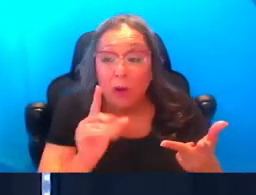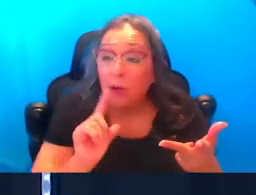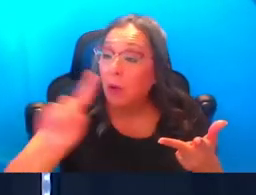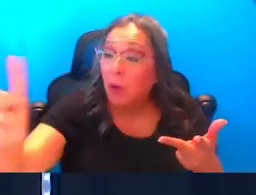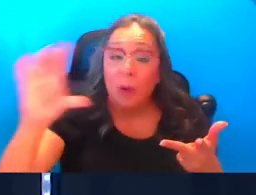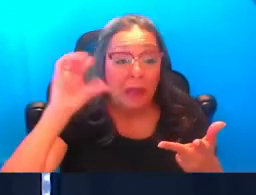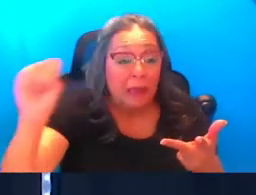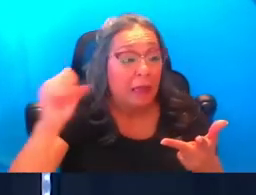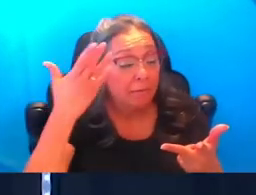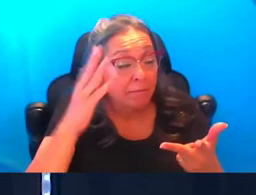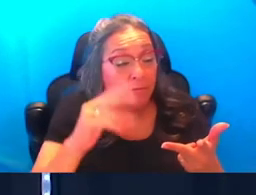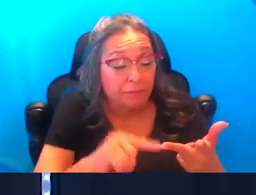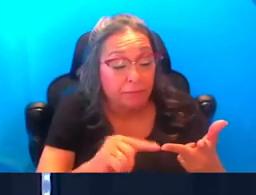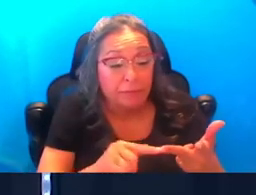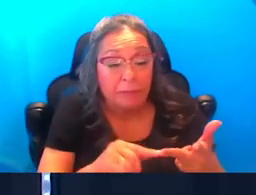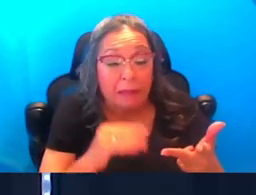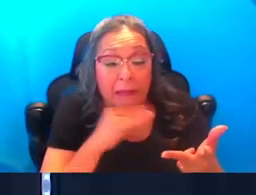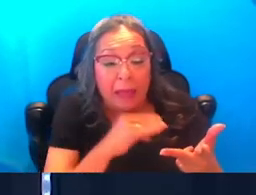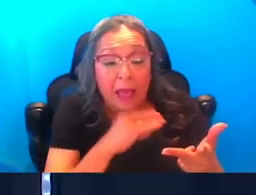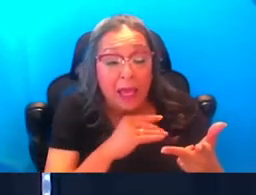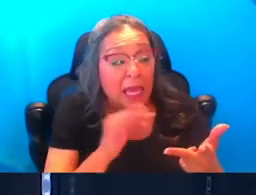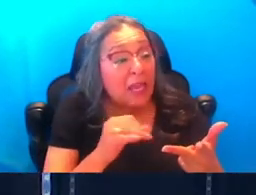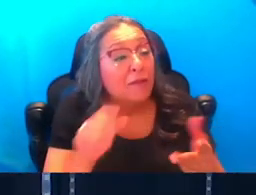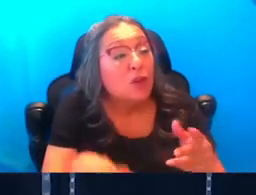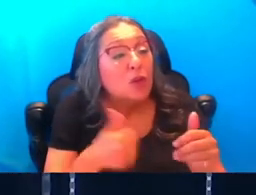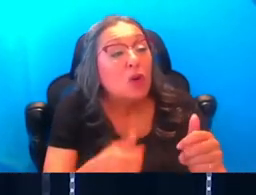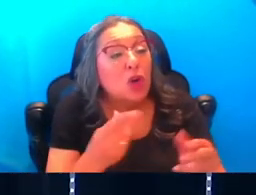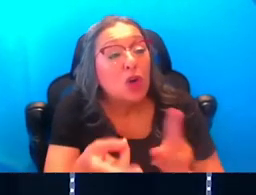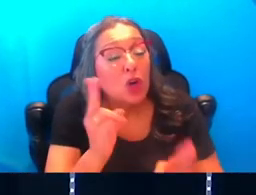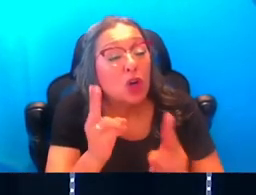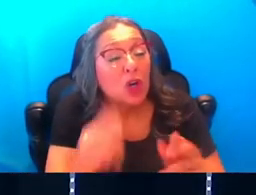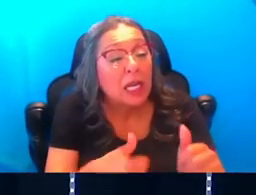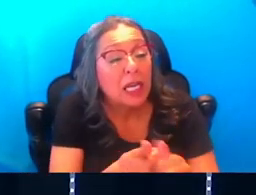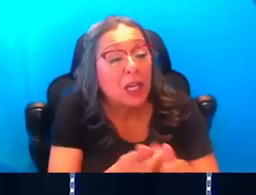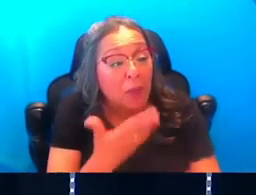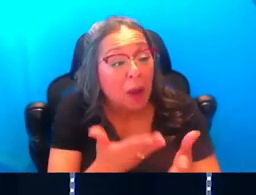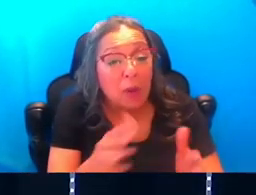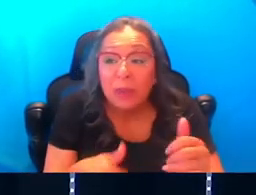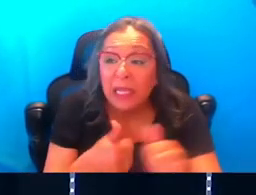you hurry, you can probably catch up with them. Lie number four.